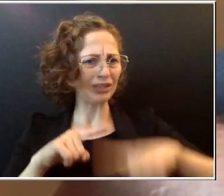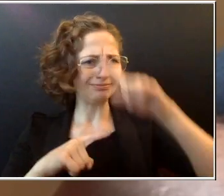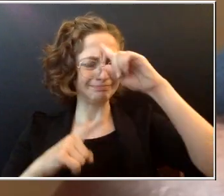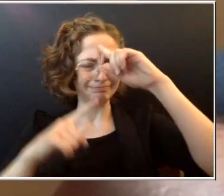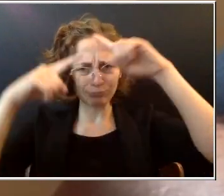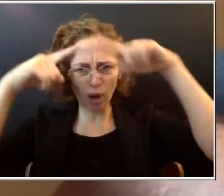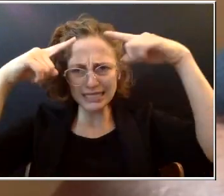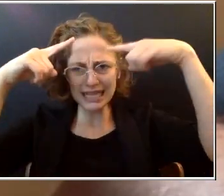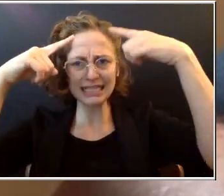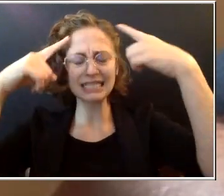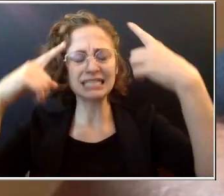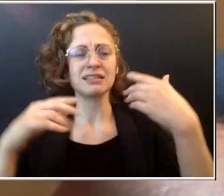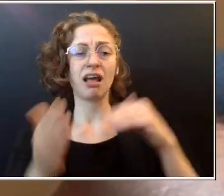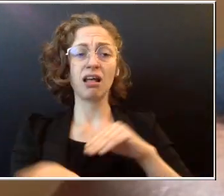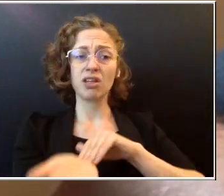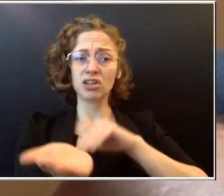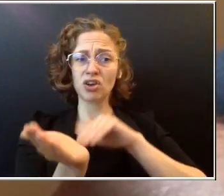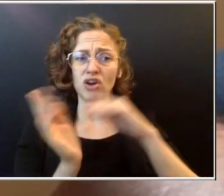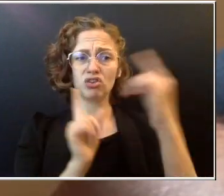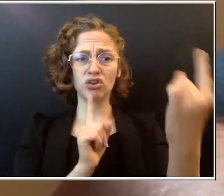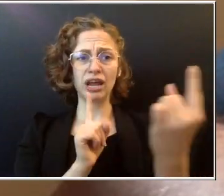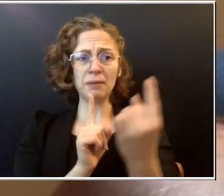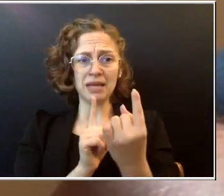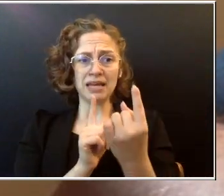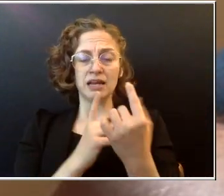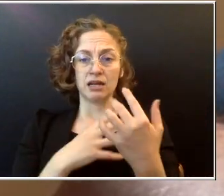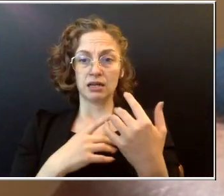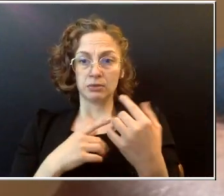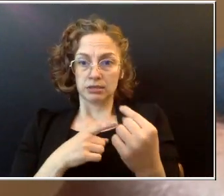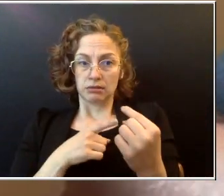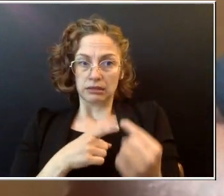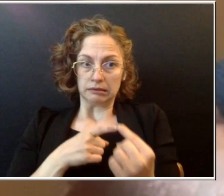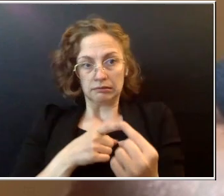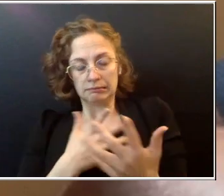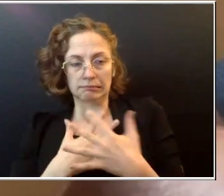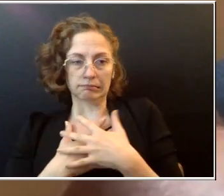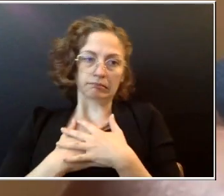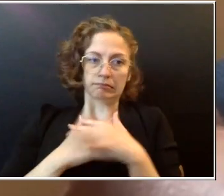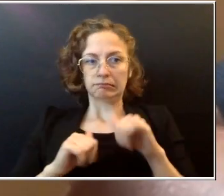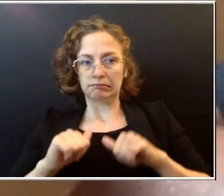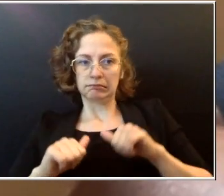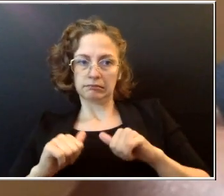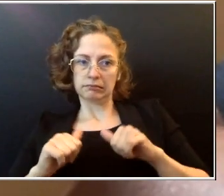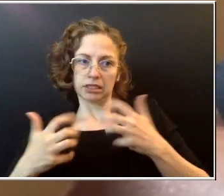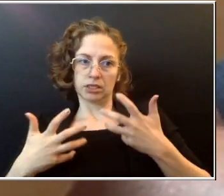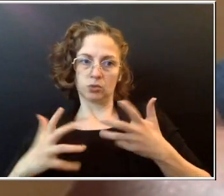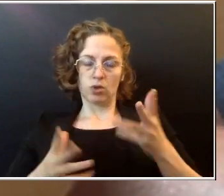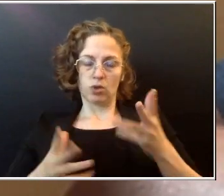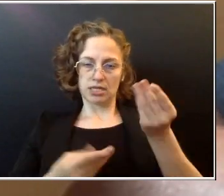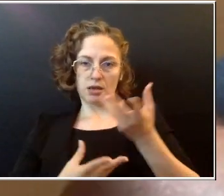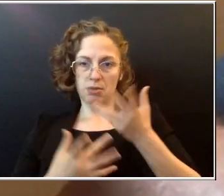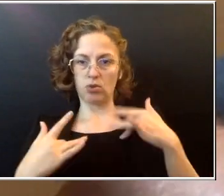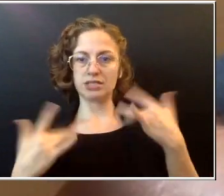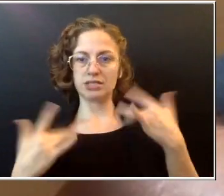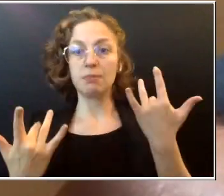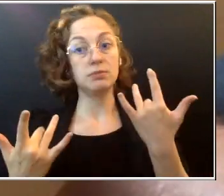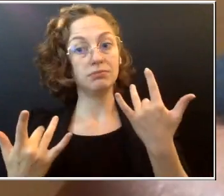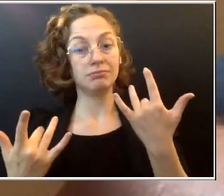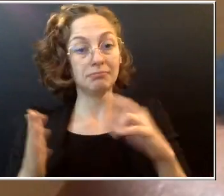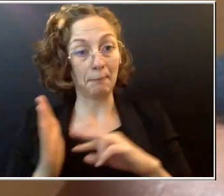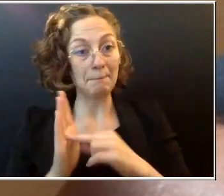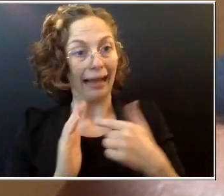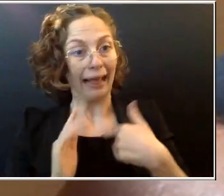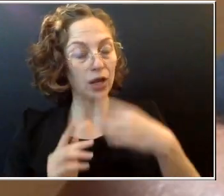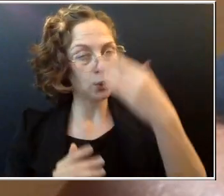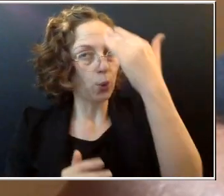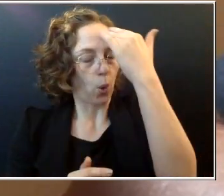the way he was kind of struggling to tell me what was going on, I knew it was serious. And then when he told me, it had spread, and